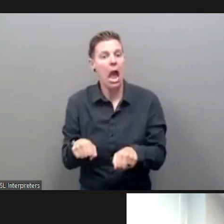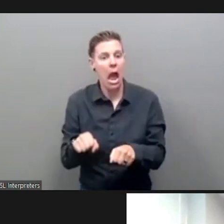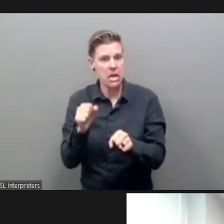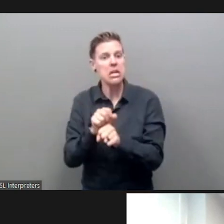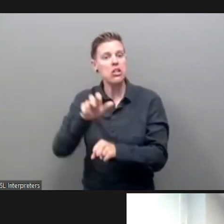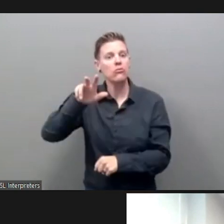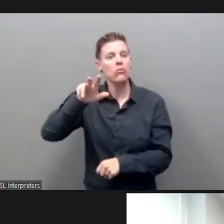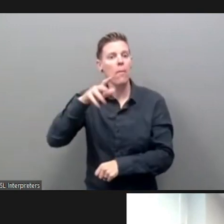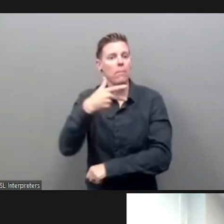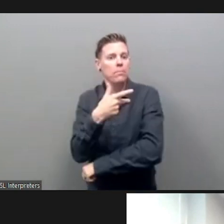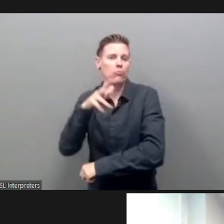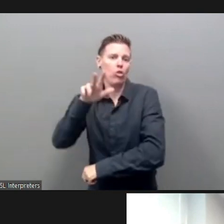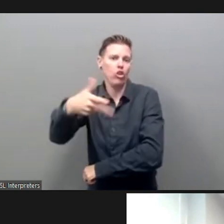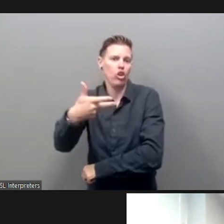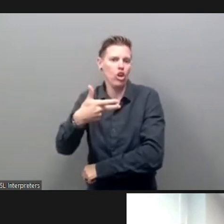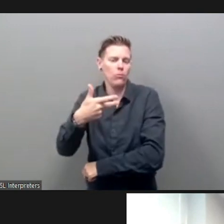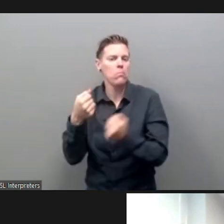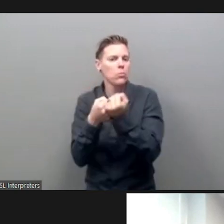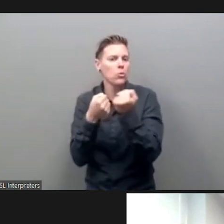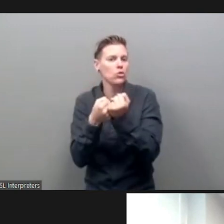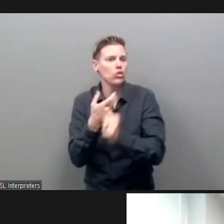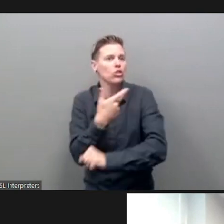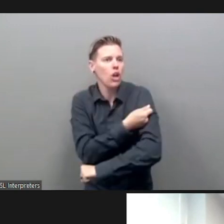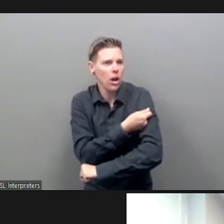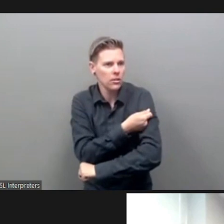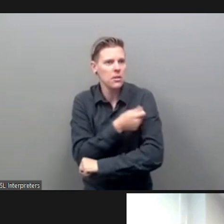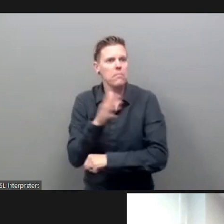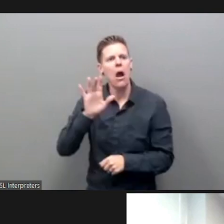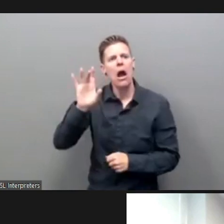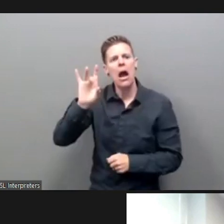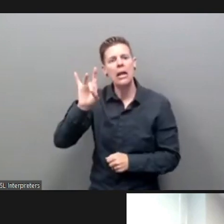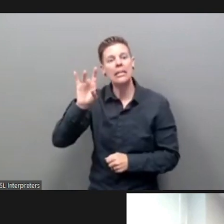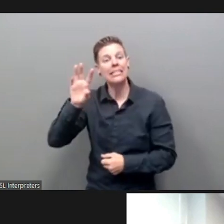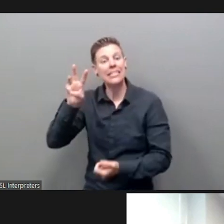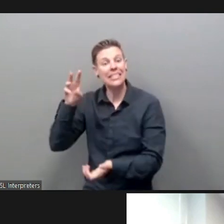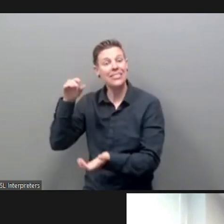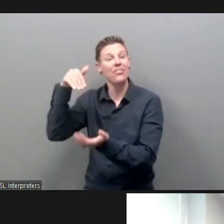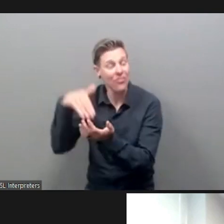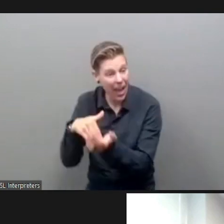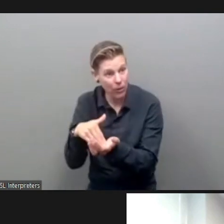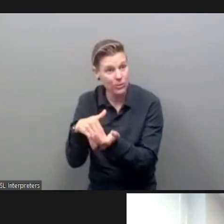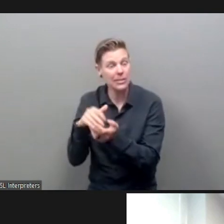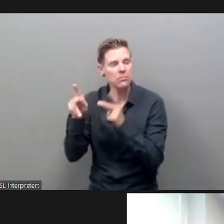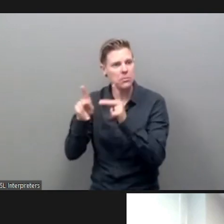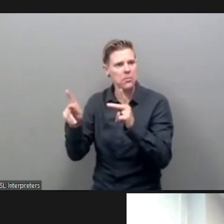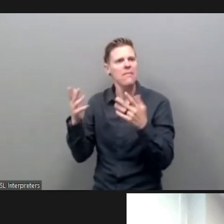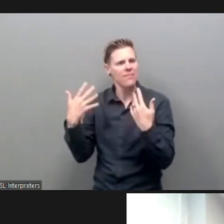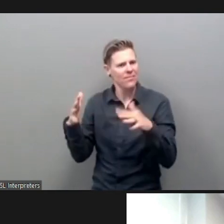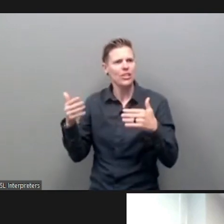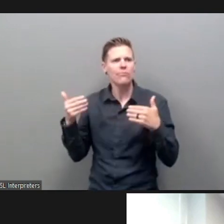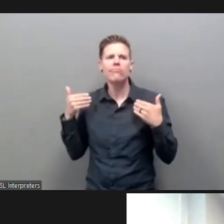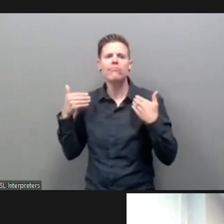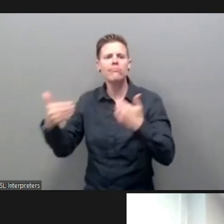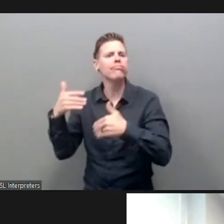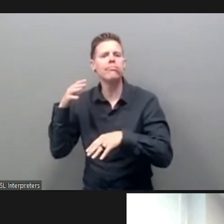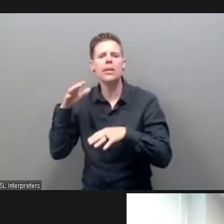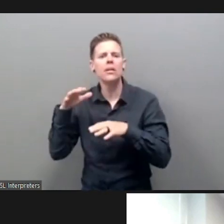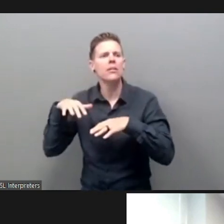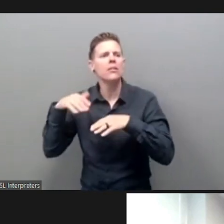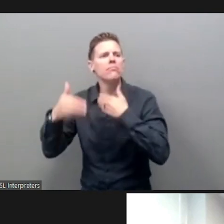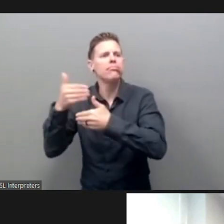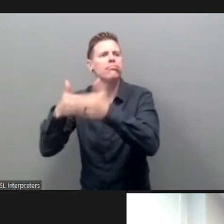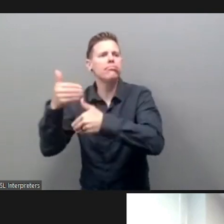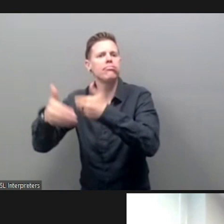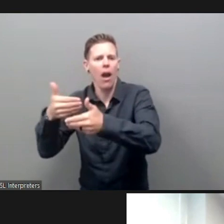about 86,000 people, or 25% of those who are eligible, have gotten a booster shot. Do we have any thoughts on that number? Is that